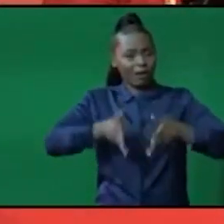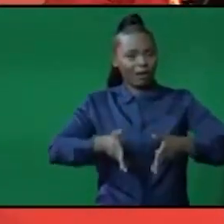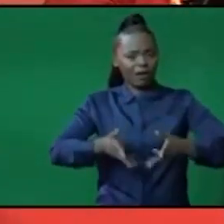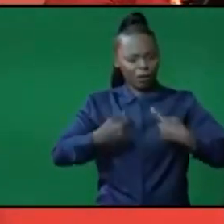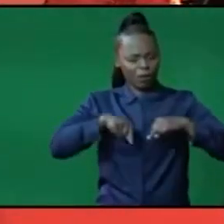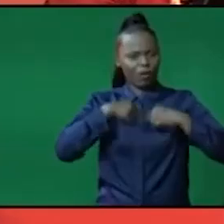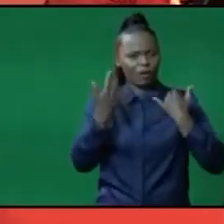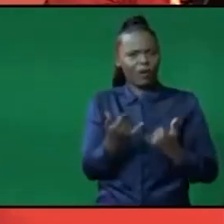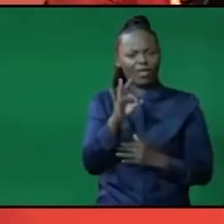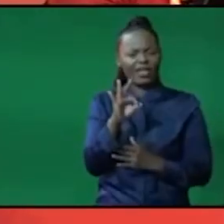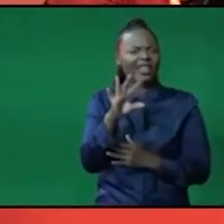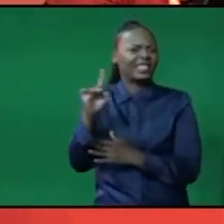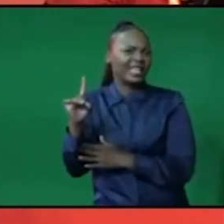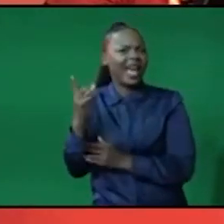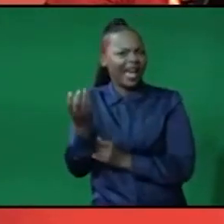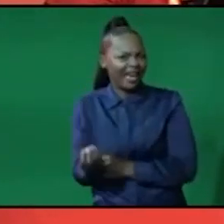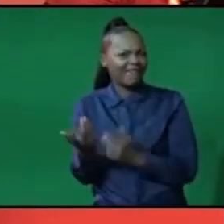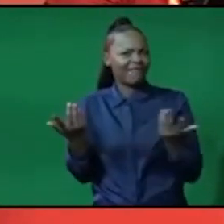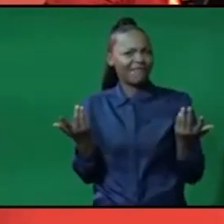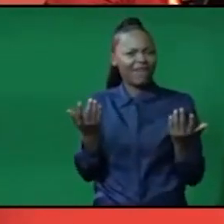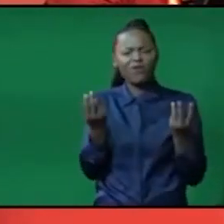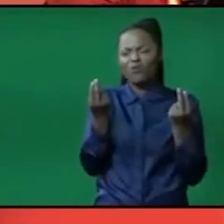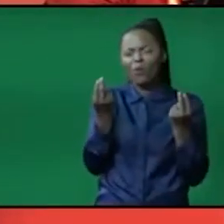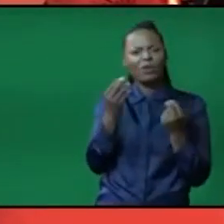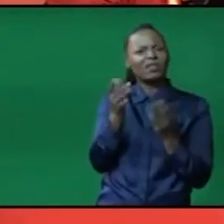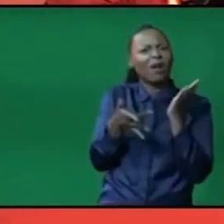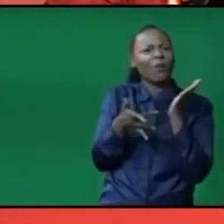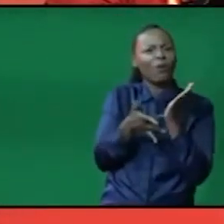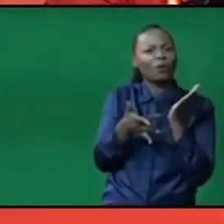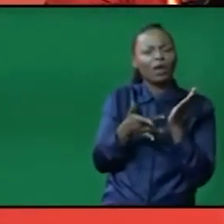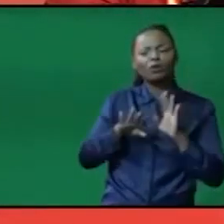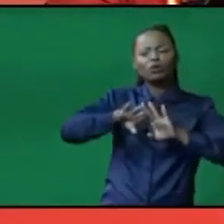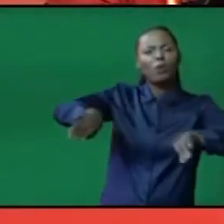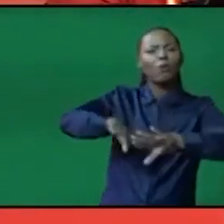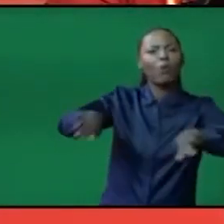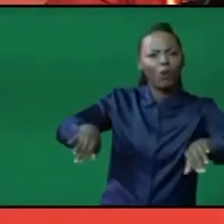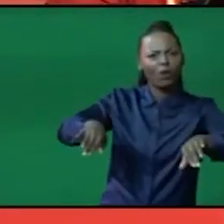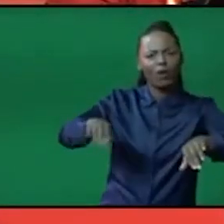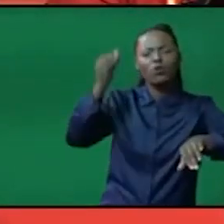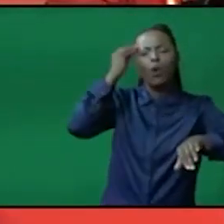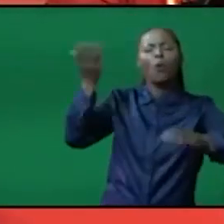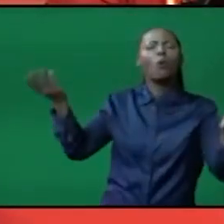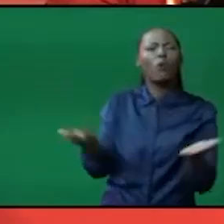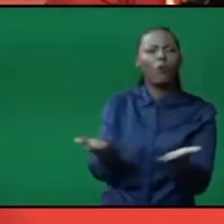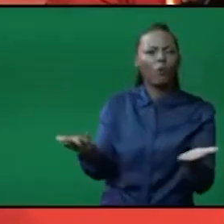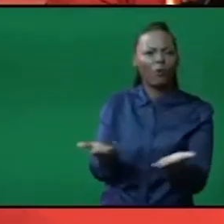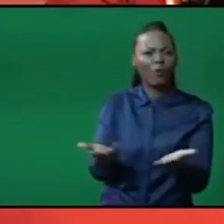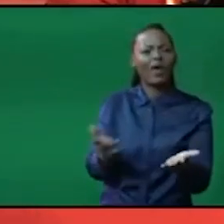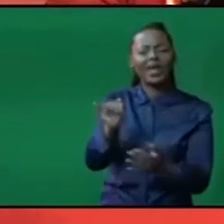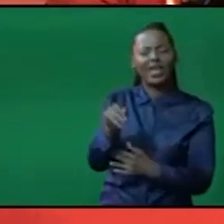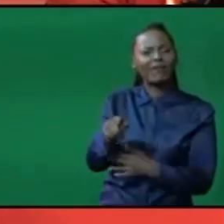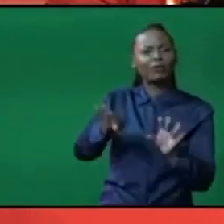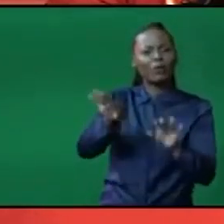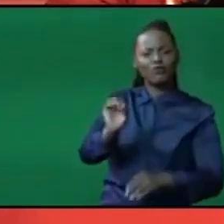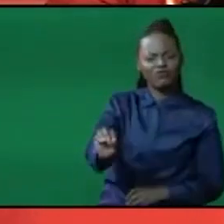have 3Ds. We know where the swimming pool is going to be, because there's going to be a swimming pool. If anything that